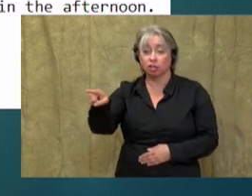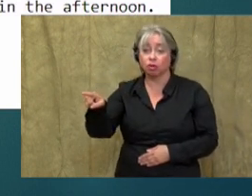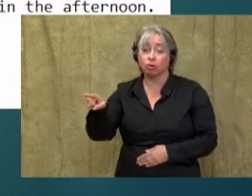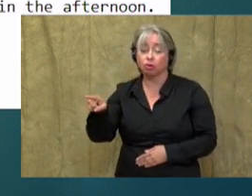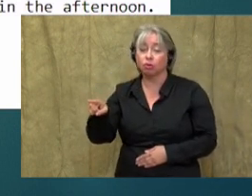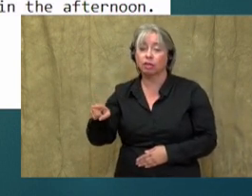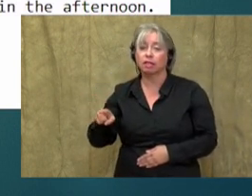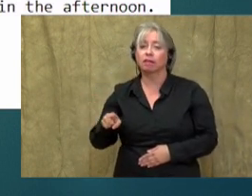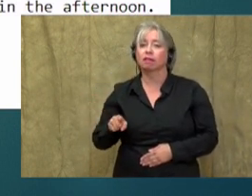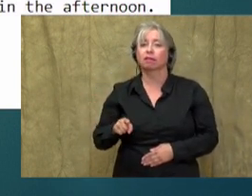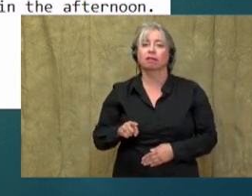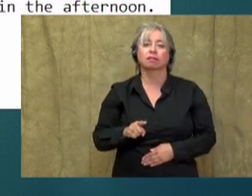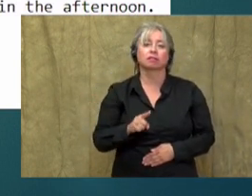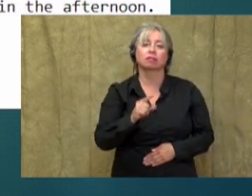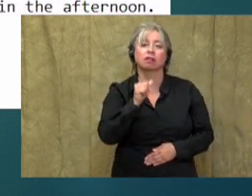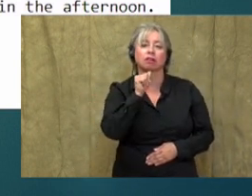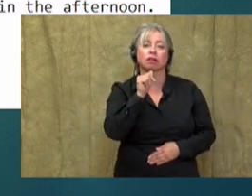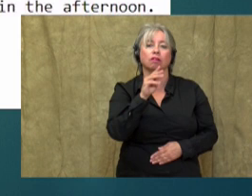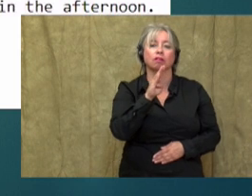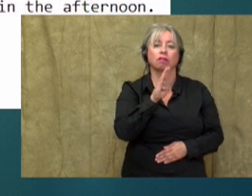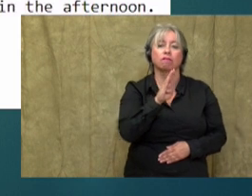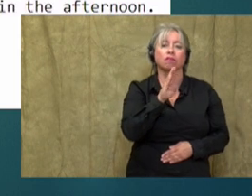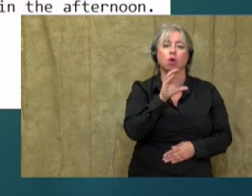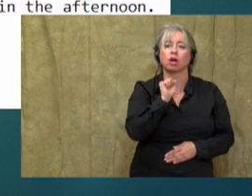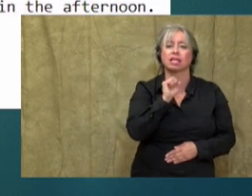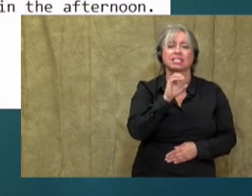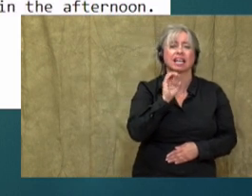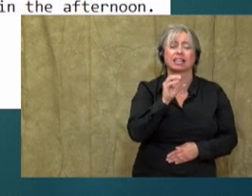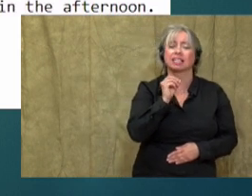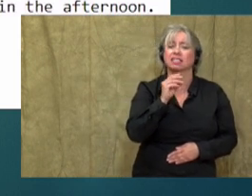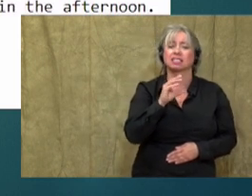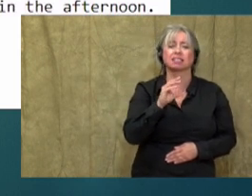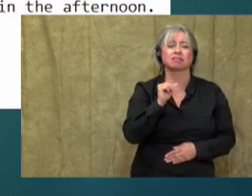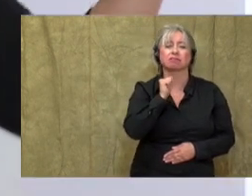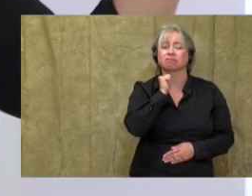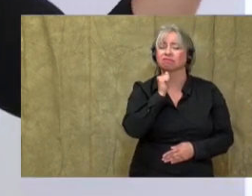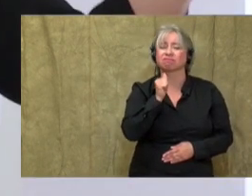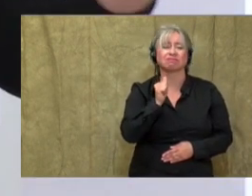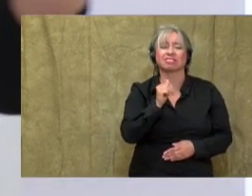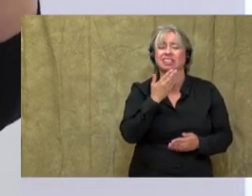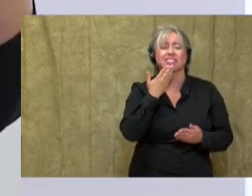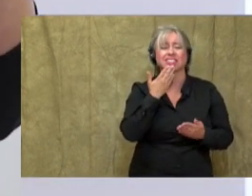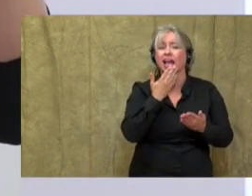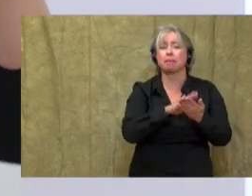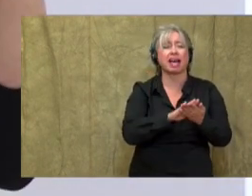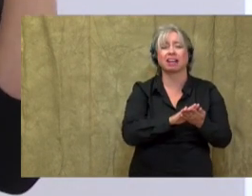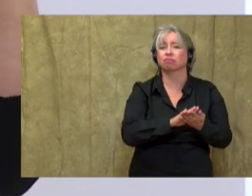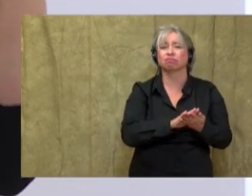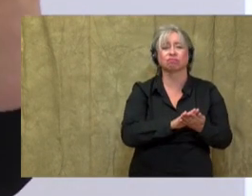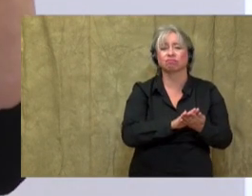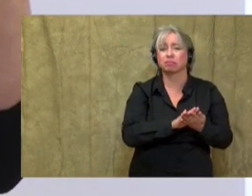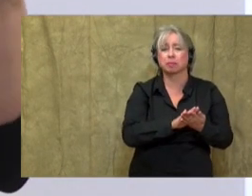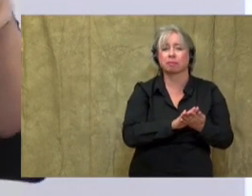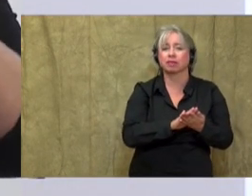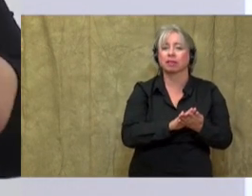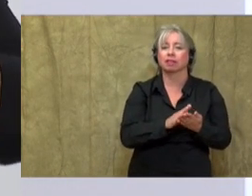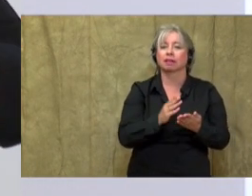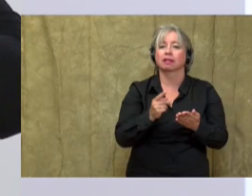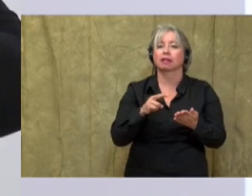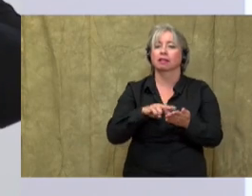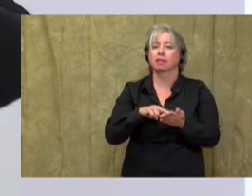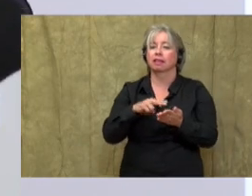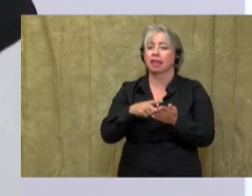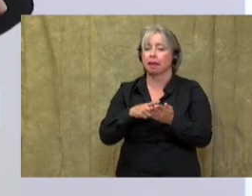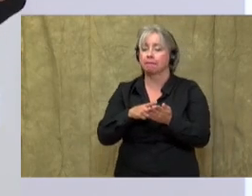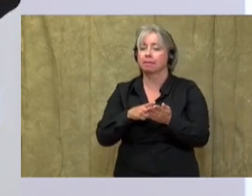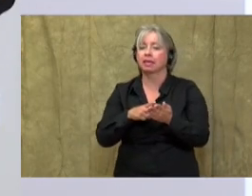not so choppy. That's not really bad. If we see something lower than that, that means that that wavelength is shorter. That means the